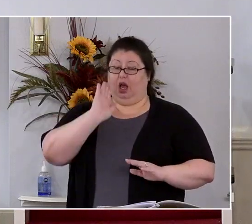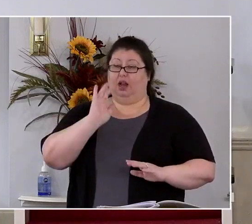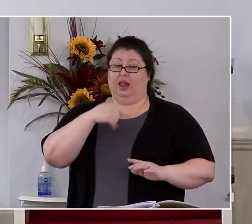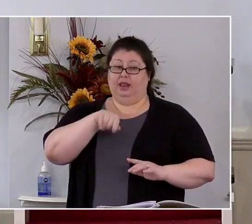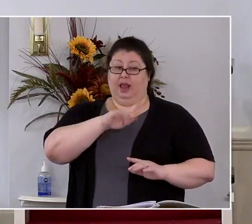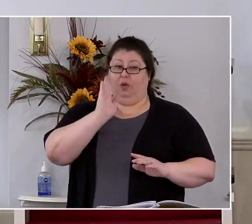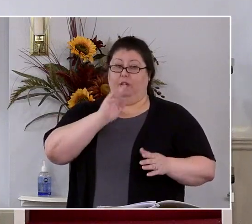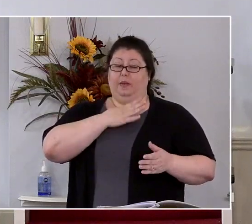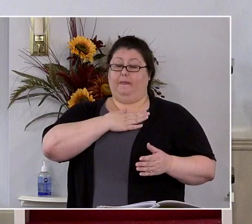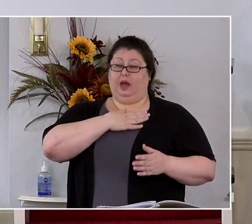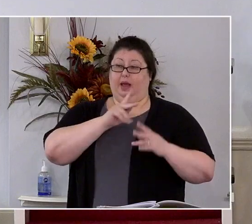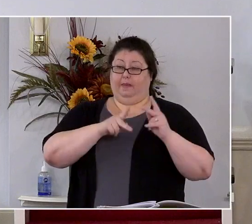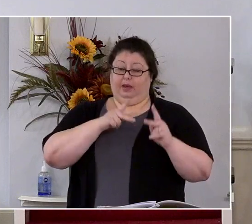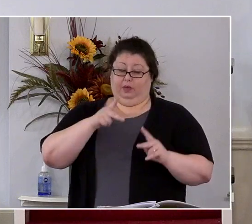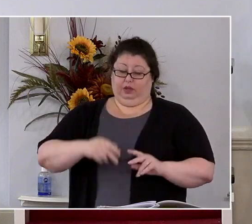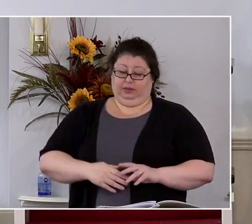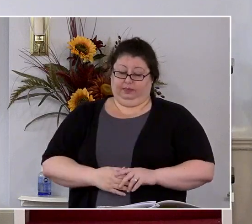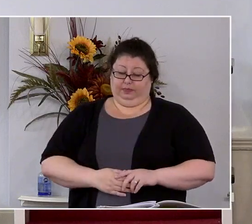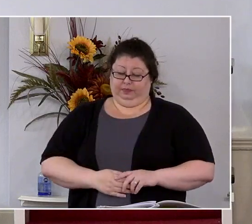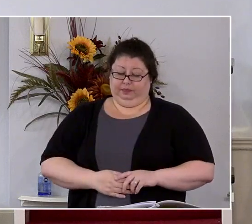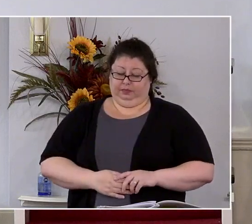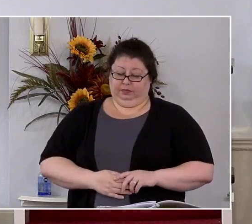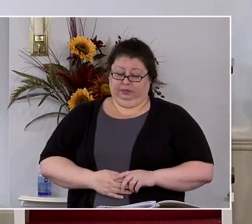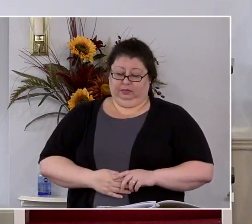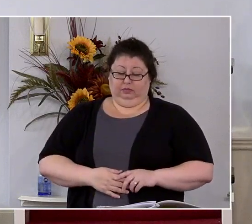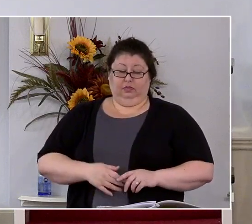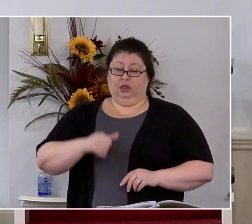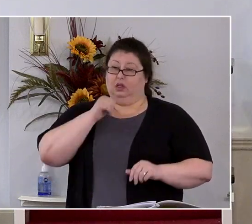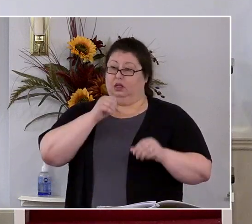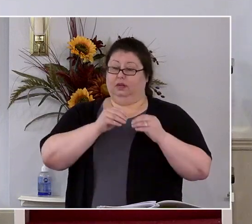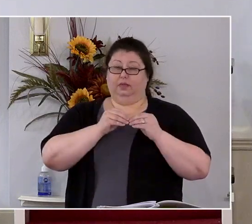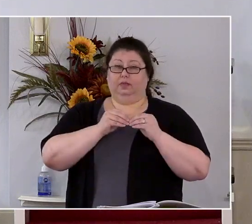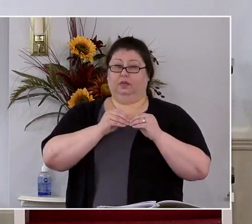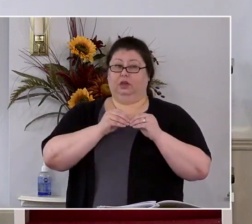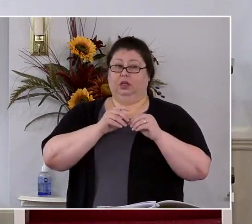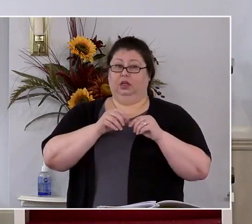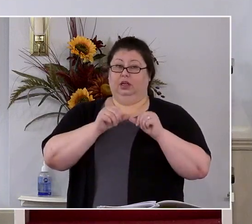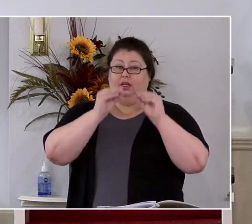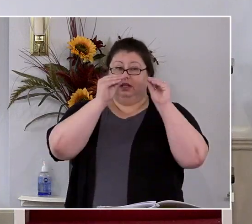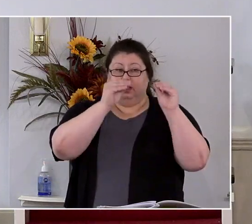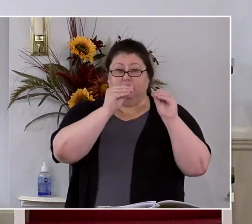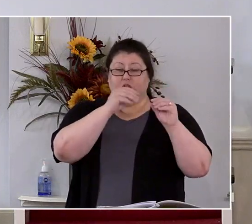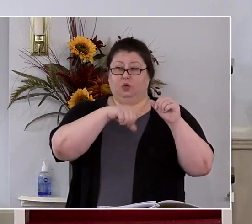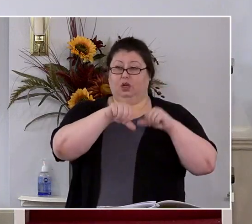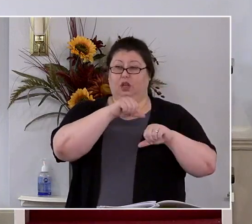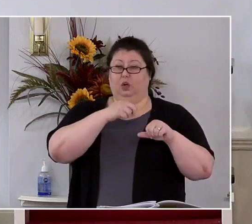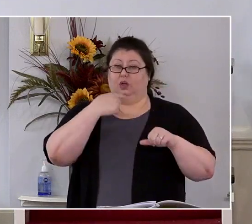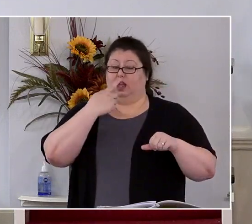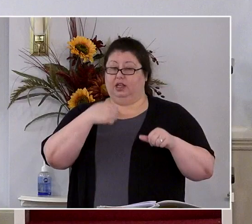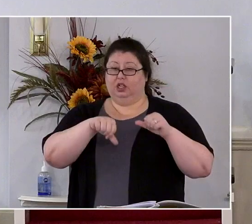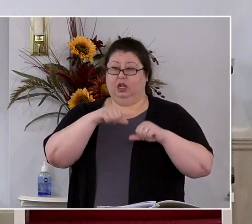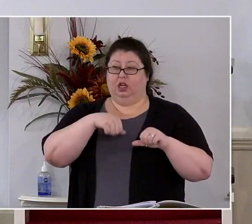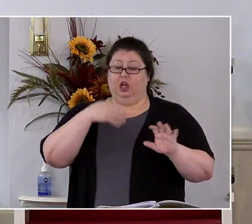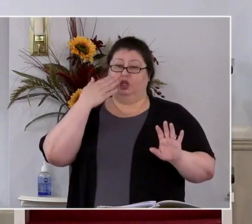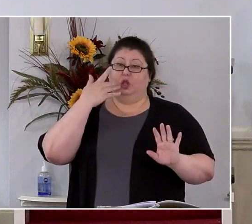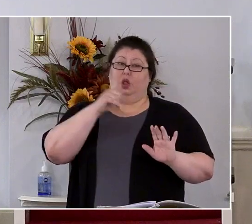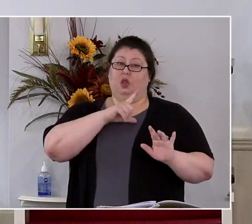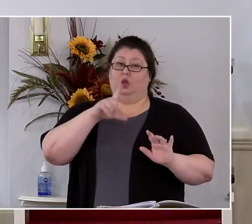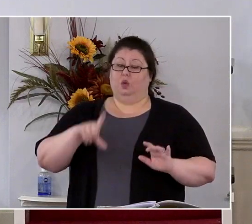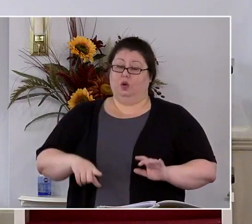they shall be my people. No longer shall they teach one another or say to each other, "Know the